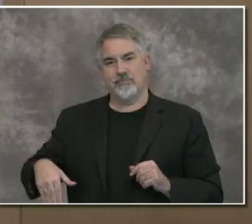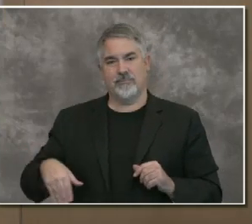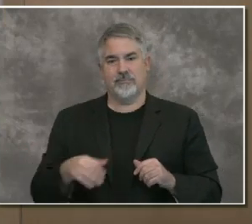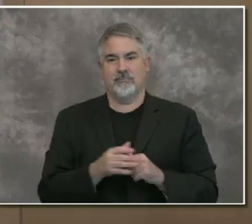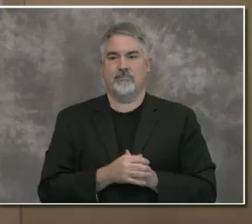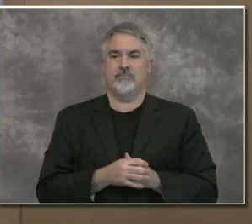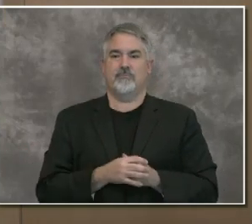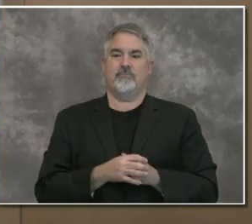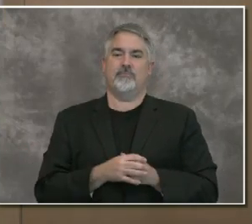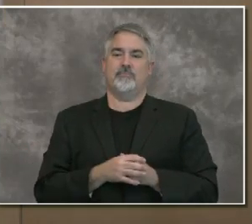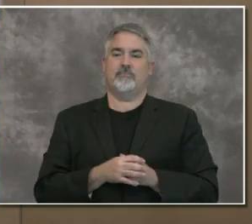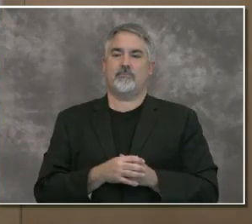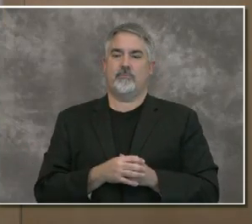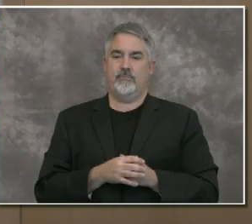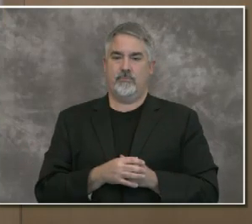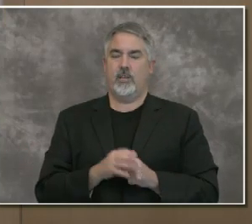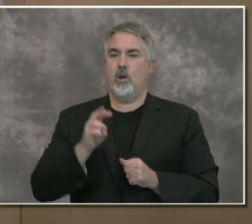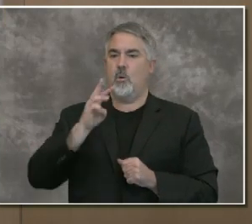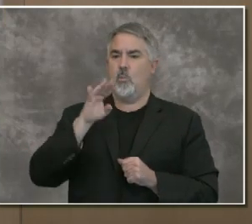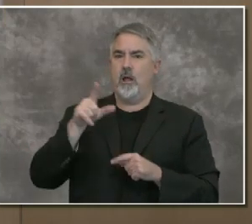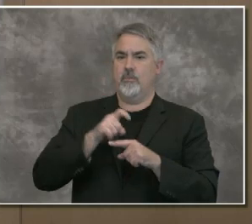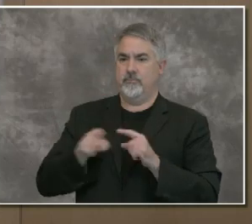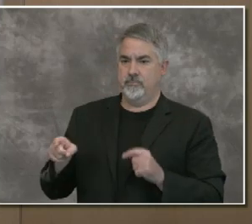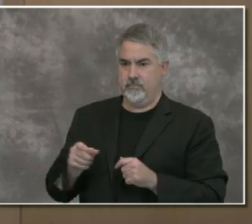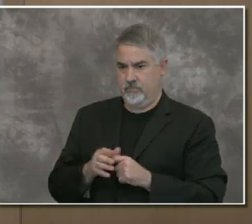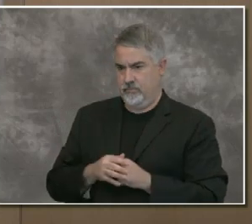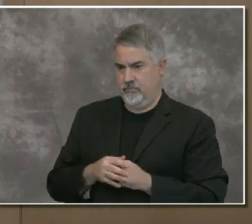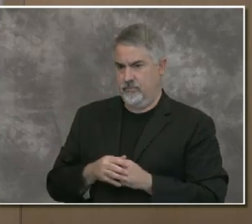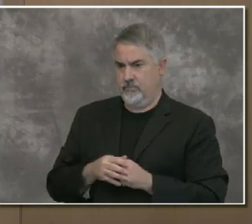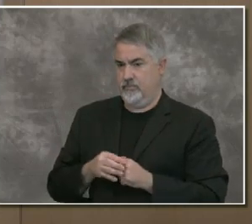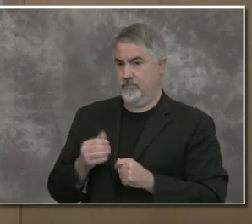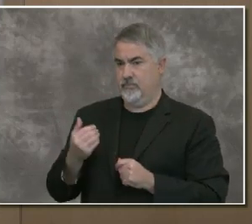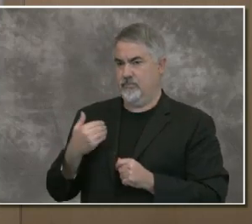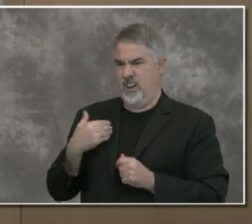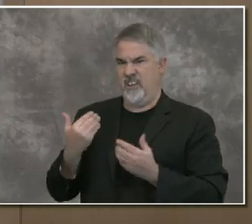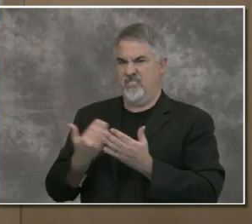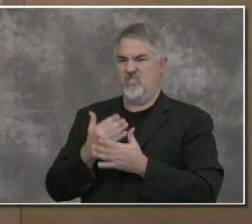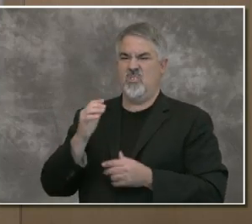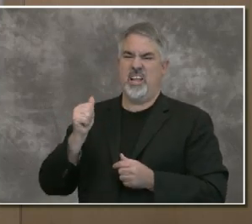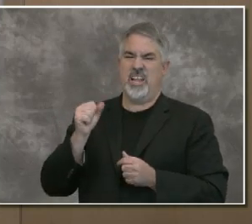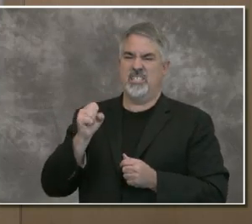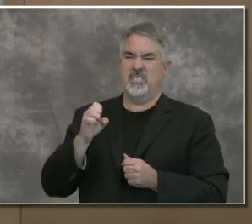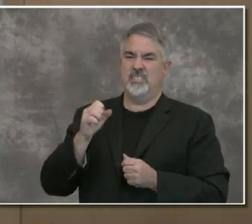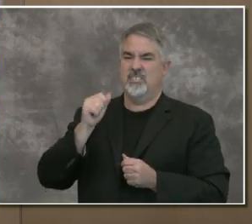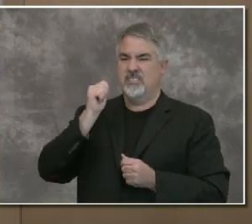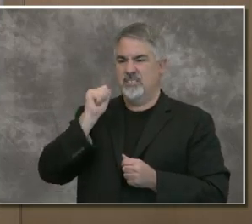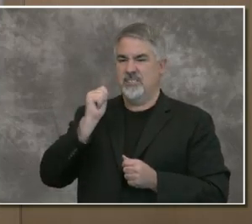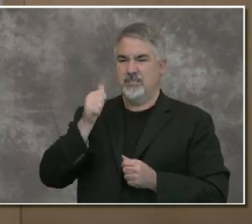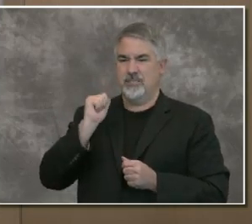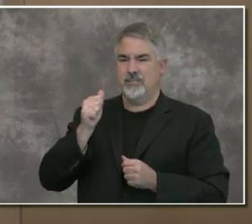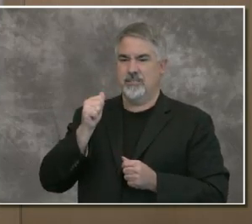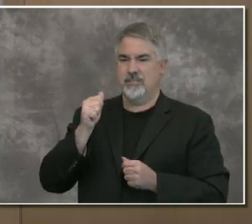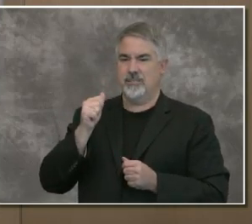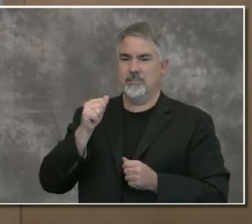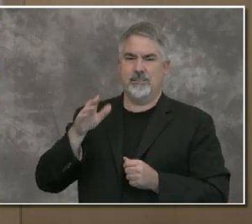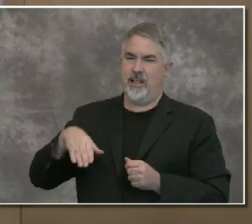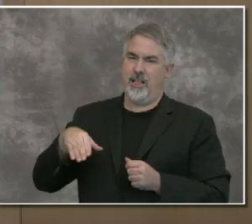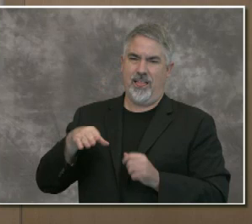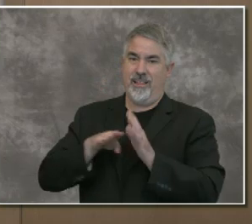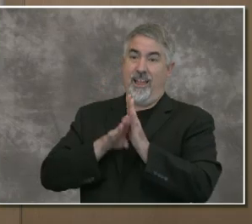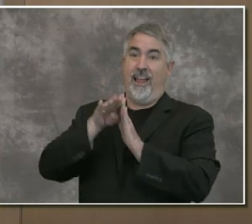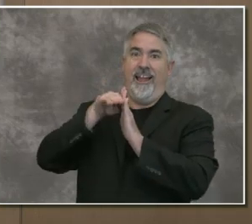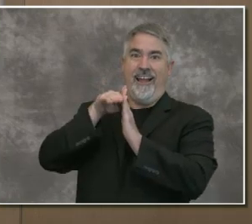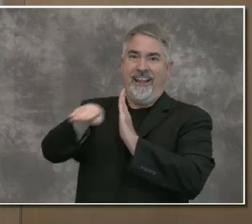Well, yes. Given the fact that we have new cases every day, no, sir. I don't think that we're flattening yet. We would have to see